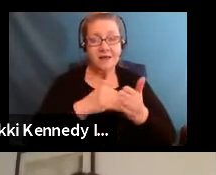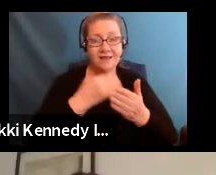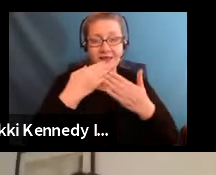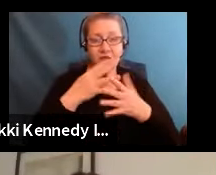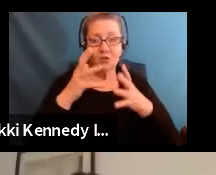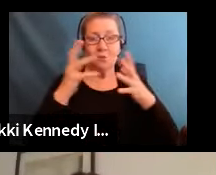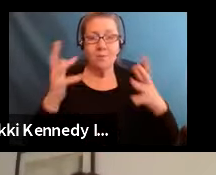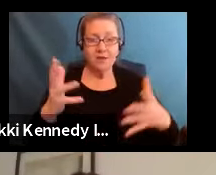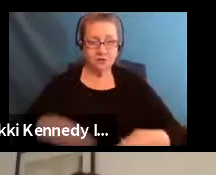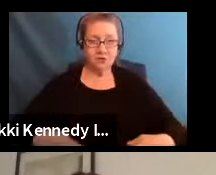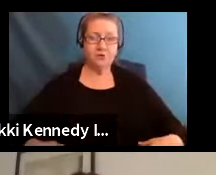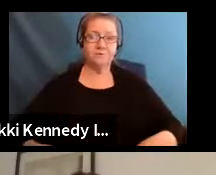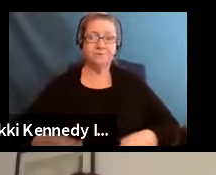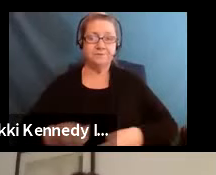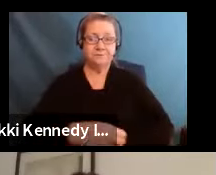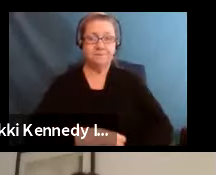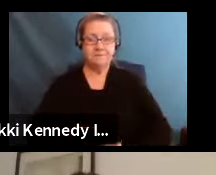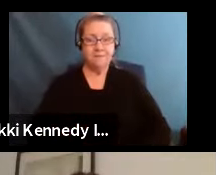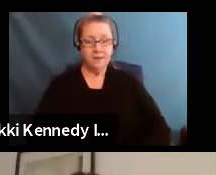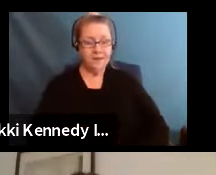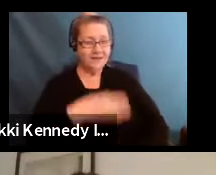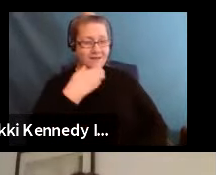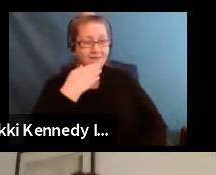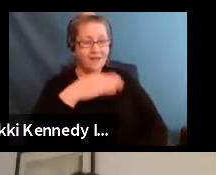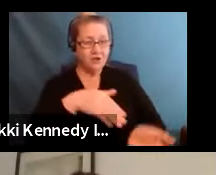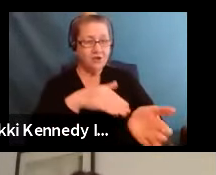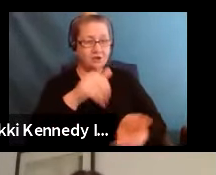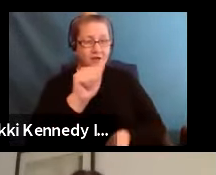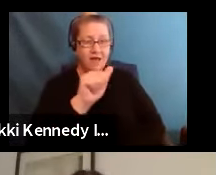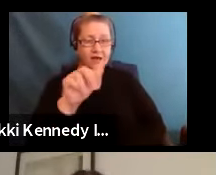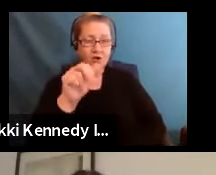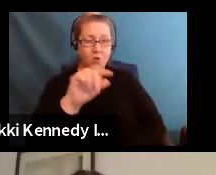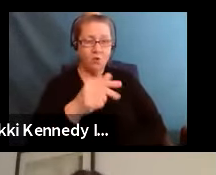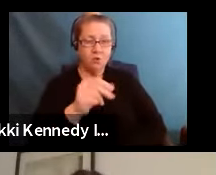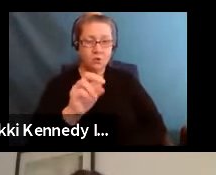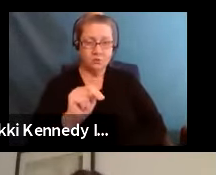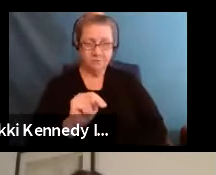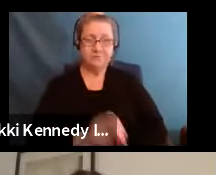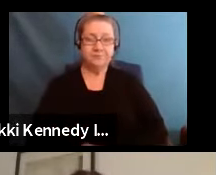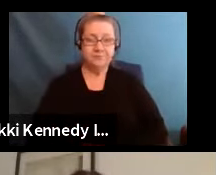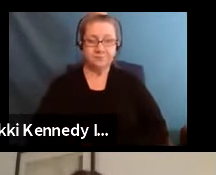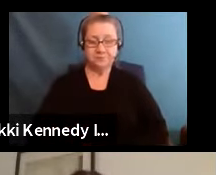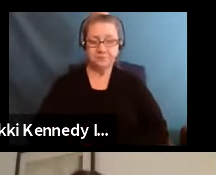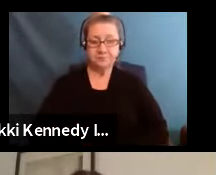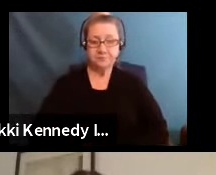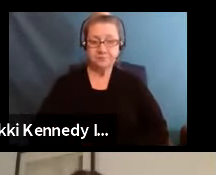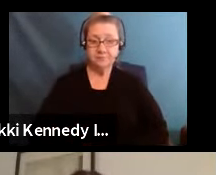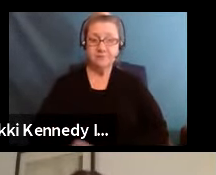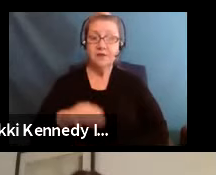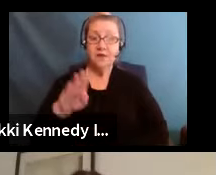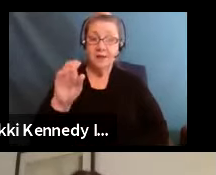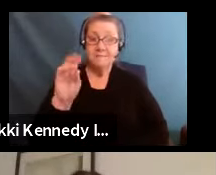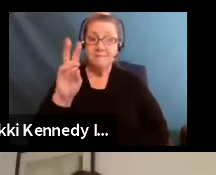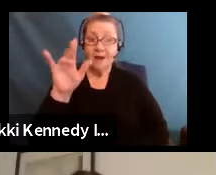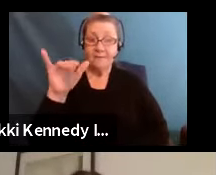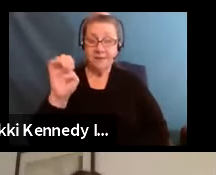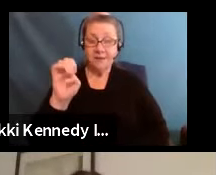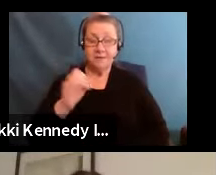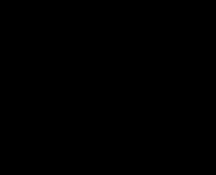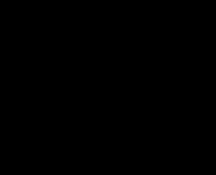much. Thank you so much, Dr. Aragon. And Bobby, if you could walk us through the